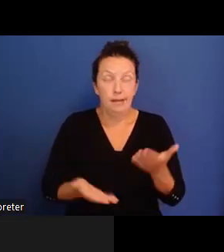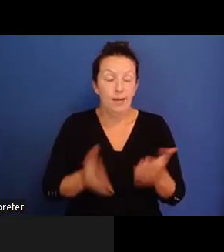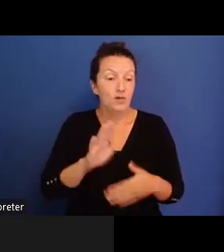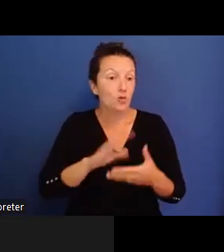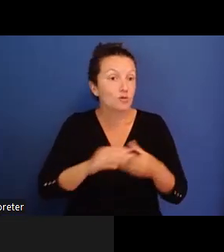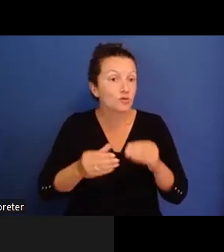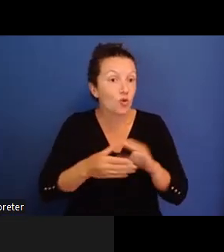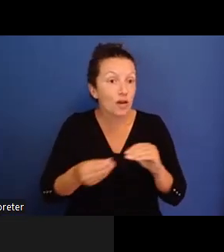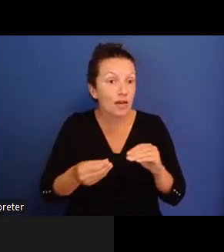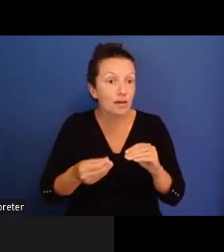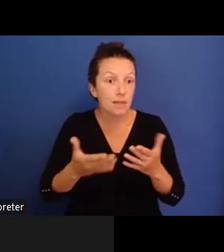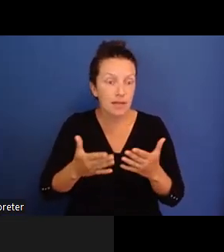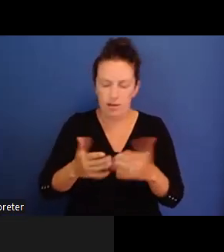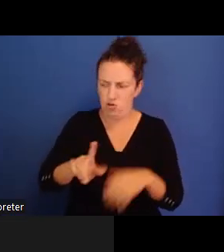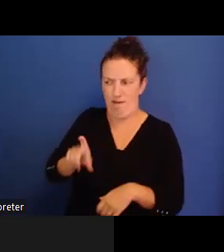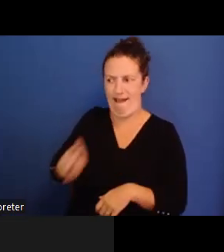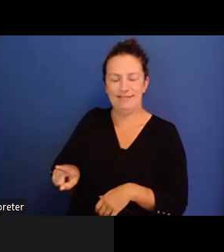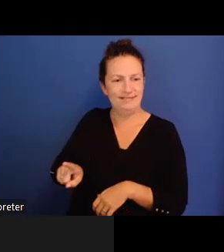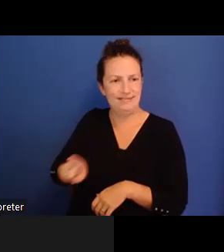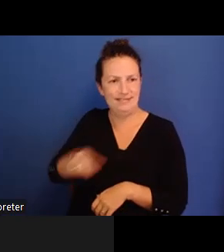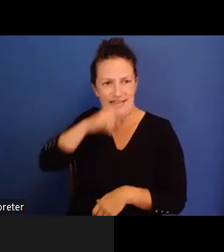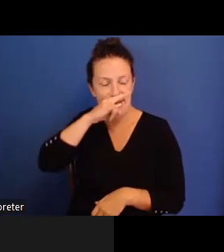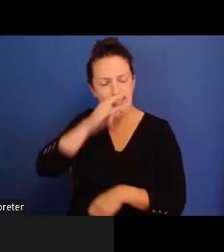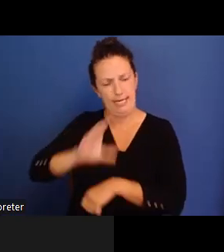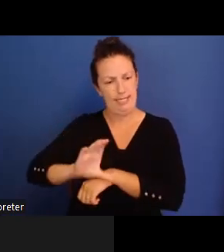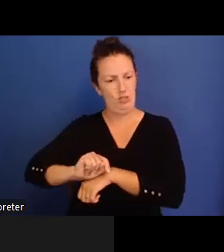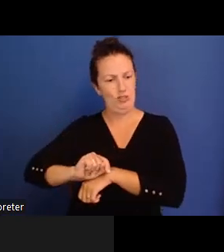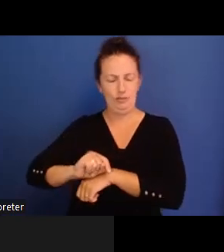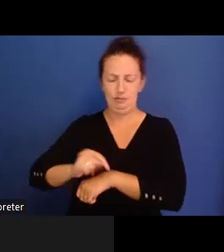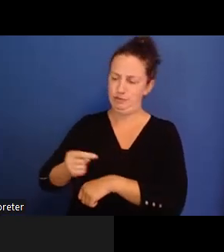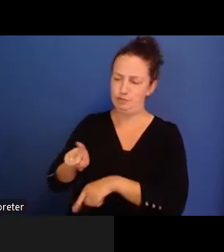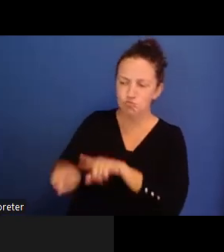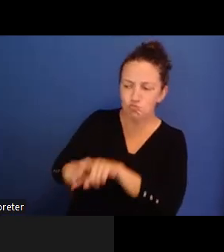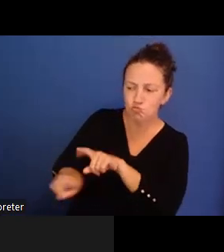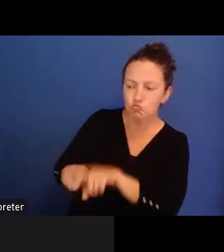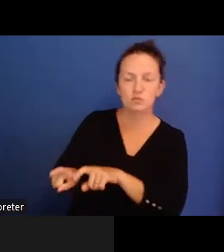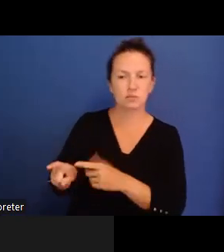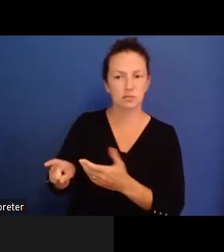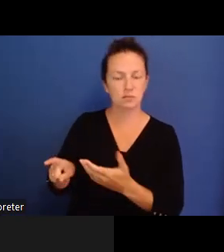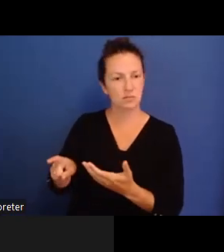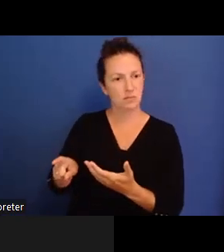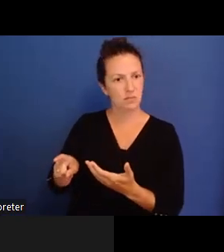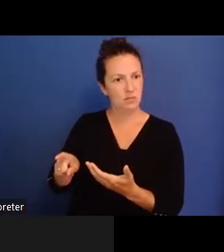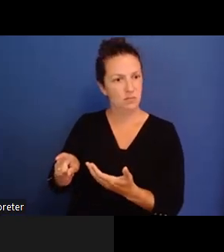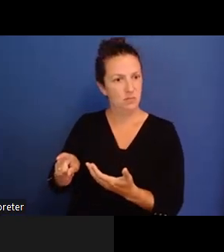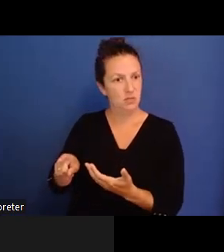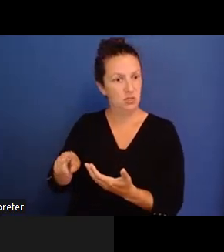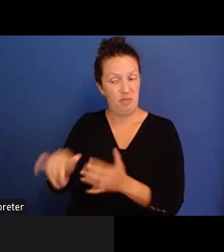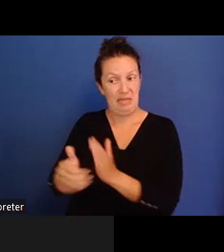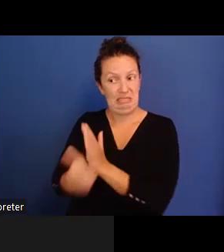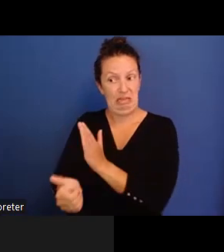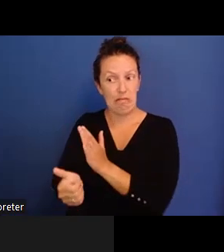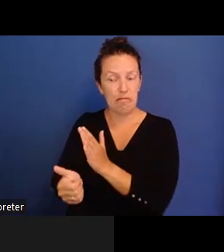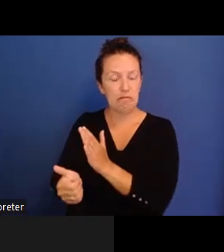actually consulted the kids, right? So you could maybe translate that as a